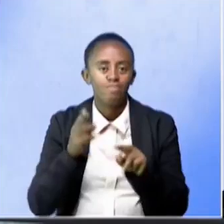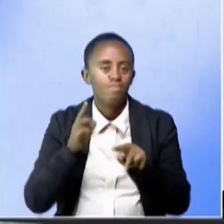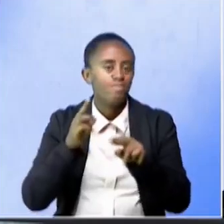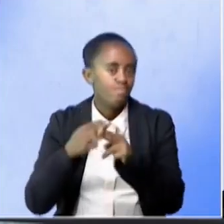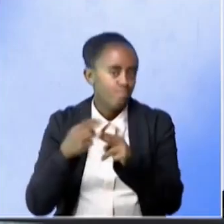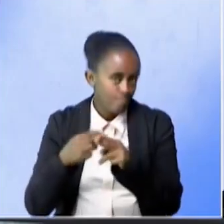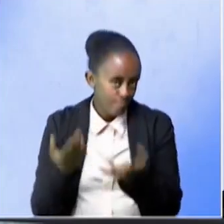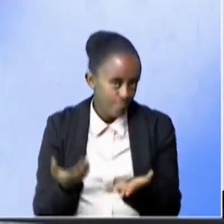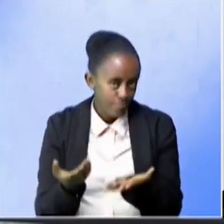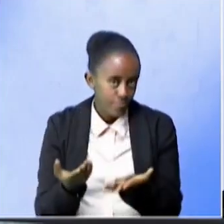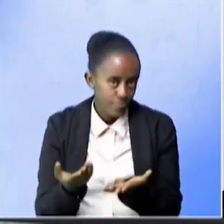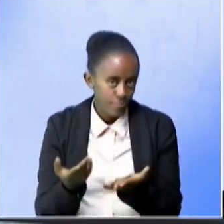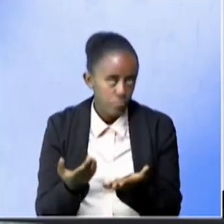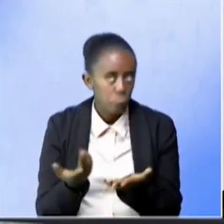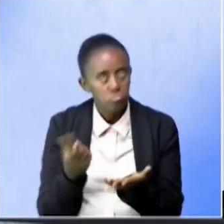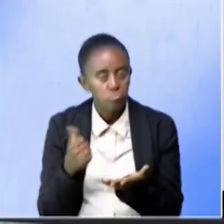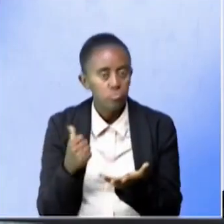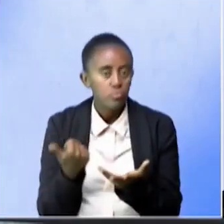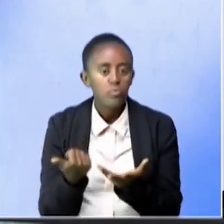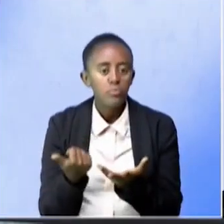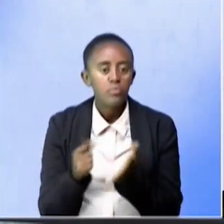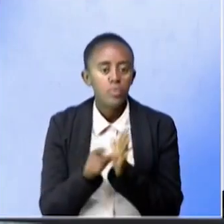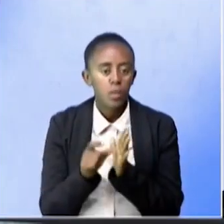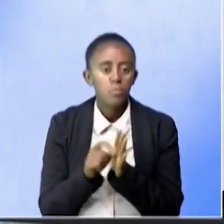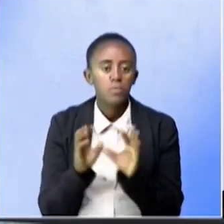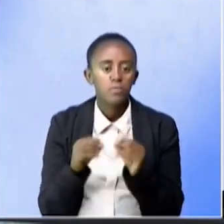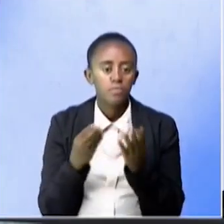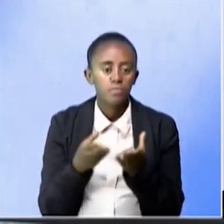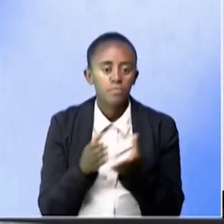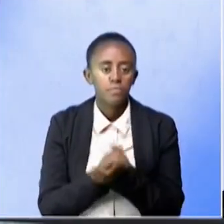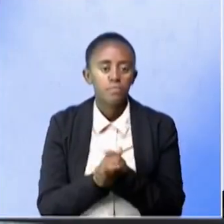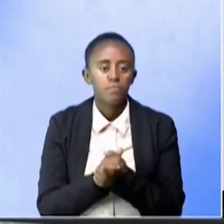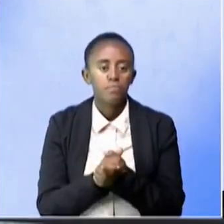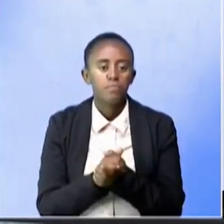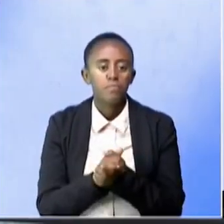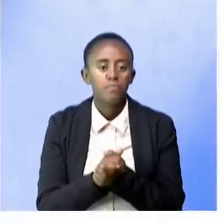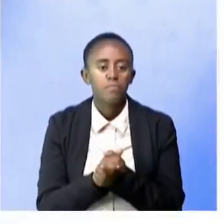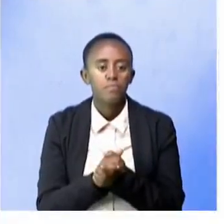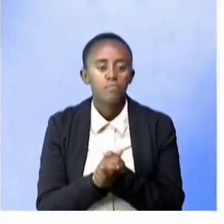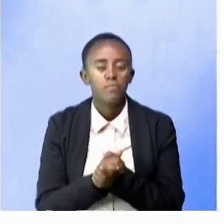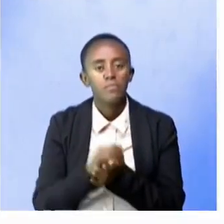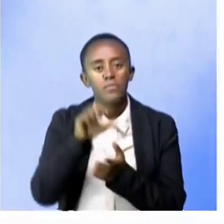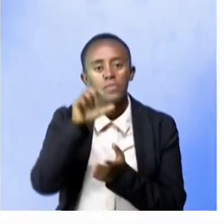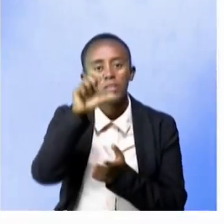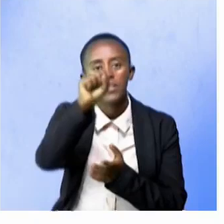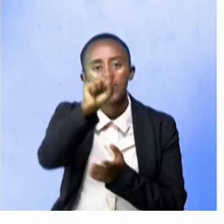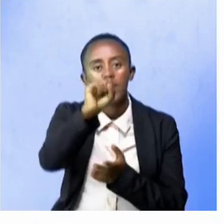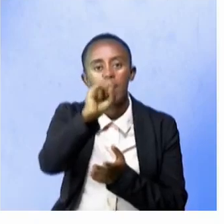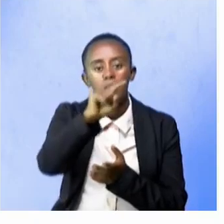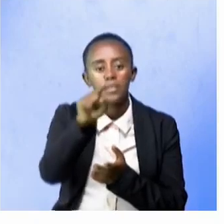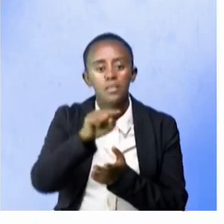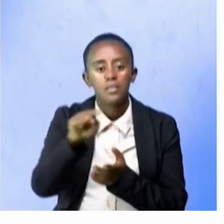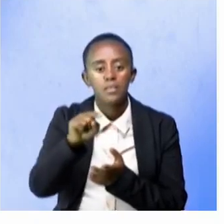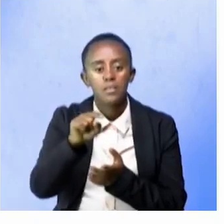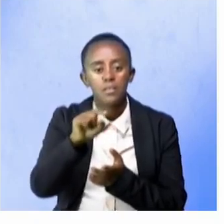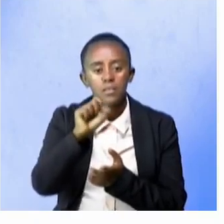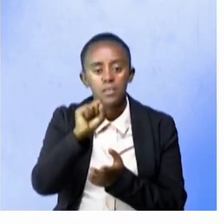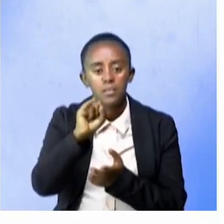I would like to give you some other examples to here now. That is what? Size.